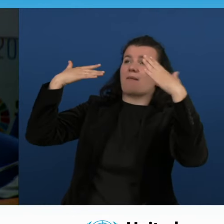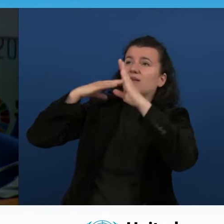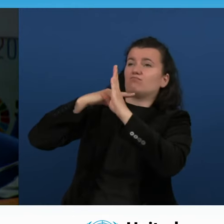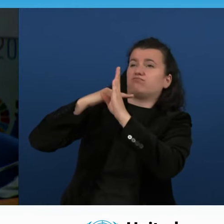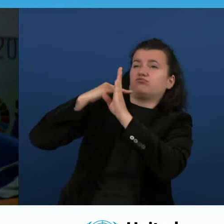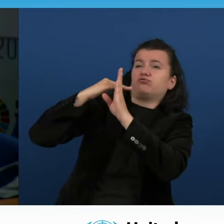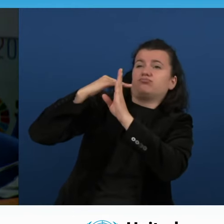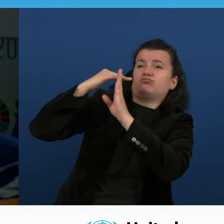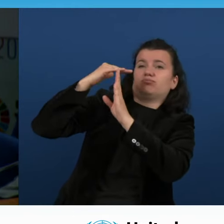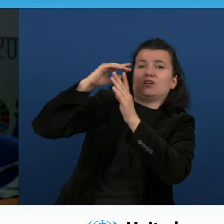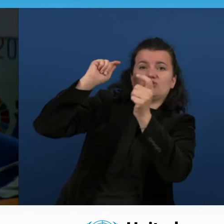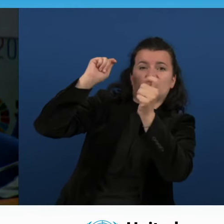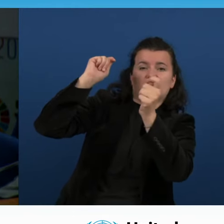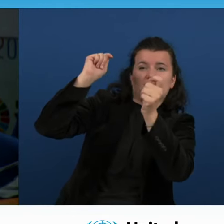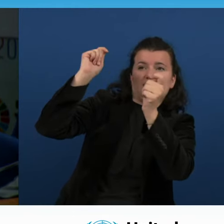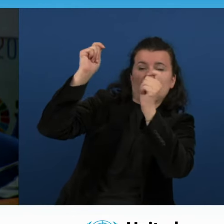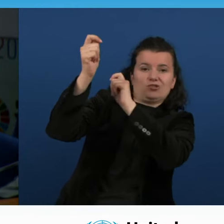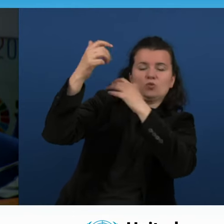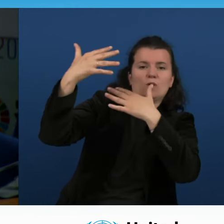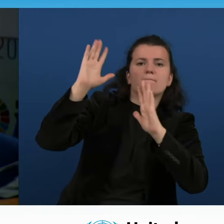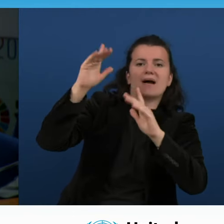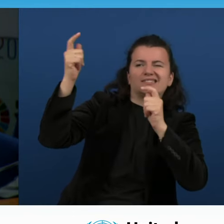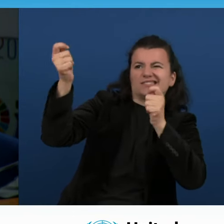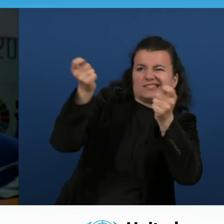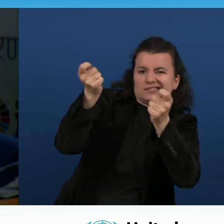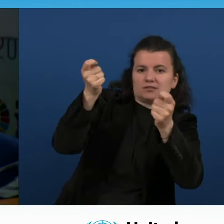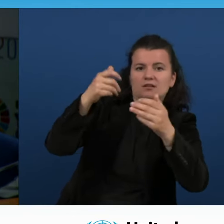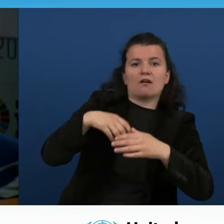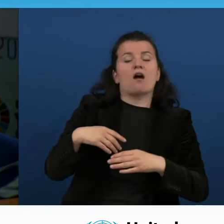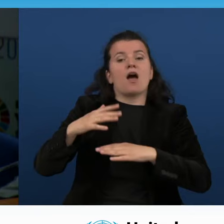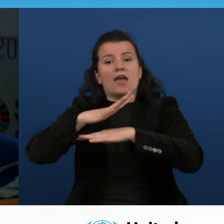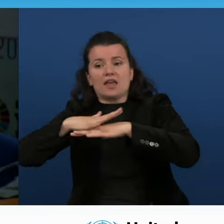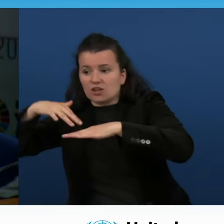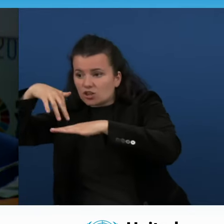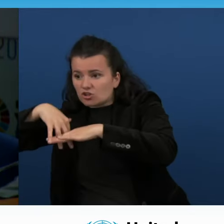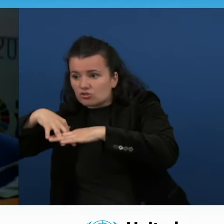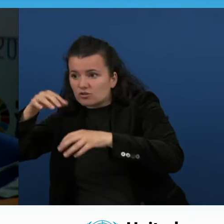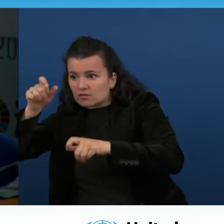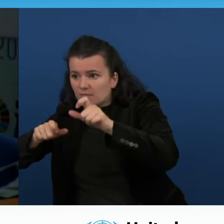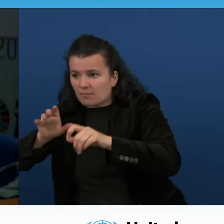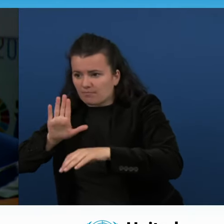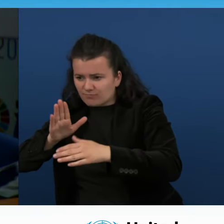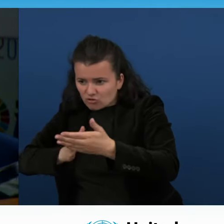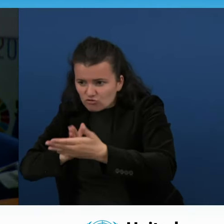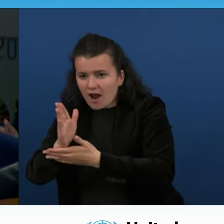peoples, including indigenous youth, are recognized, upheld, and protected.